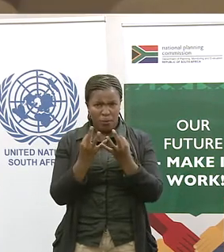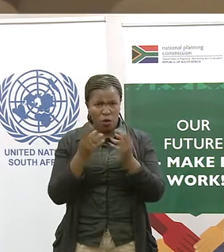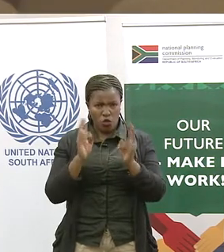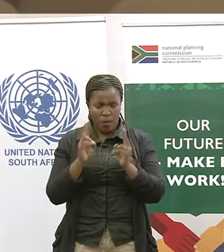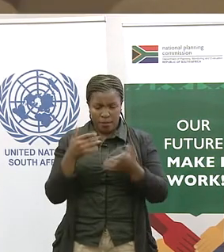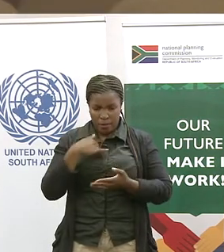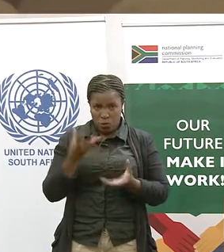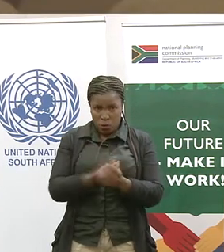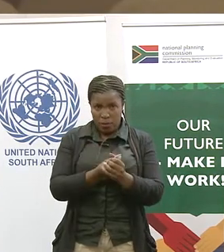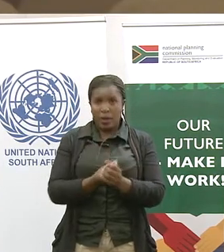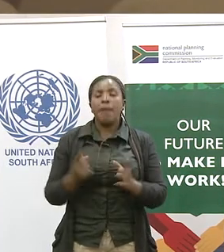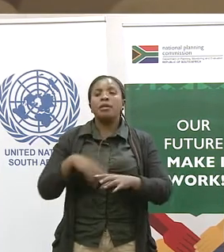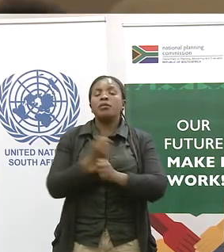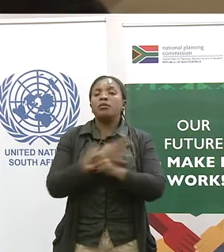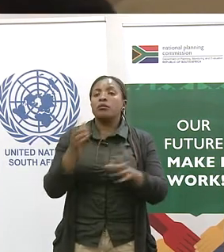Let me start by saying